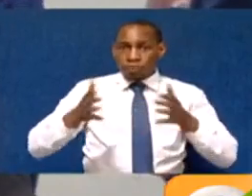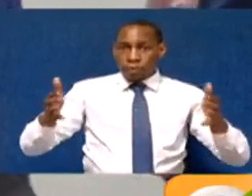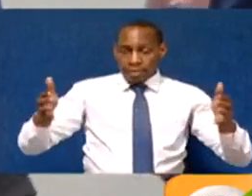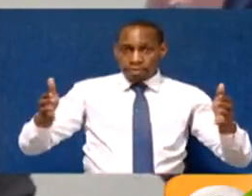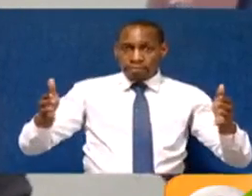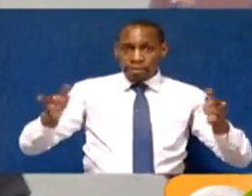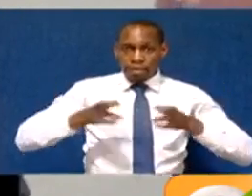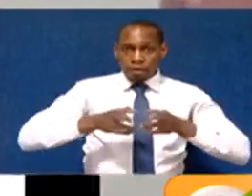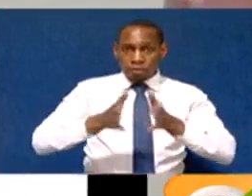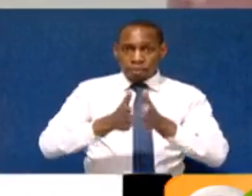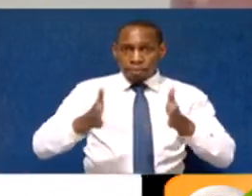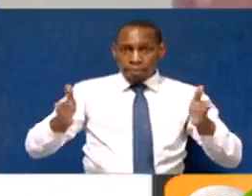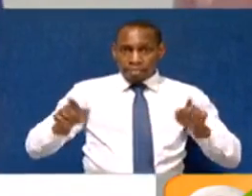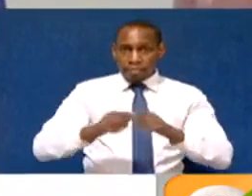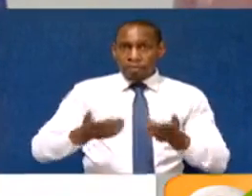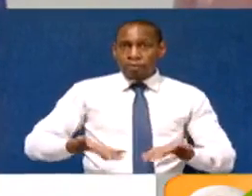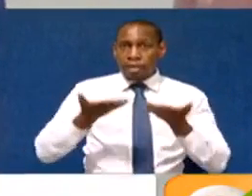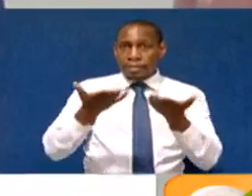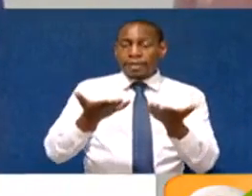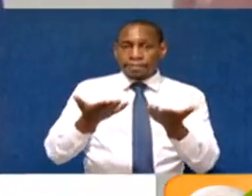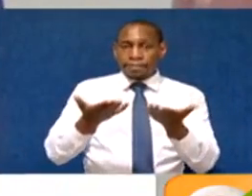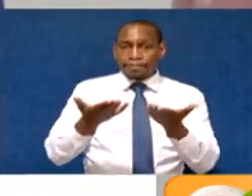widened the road,